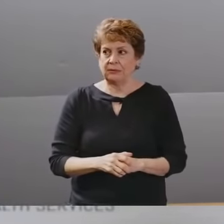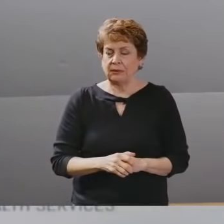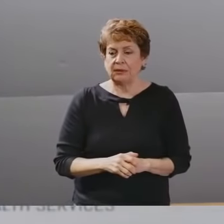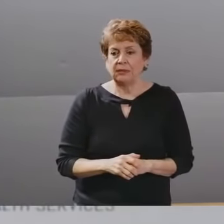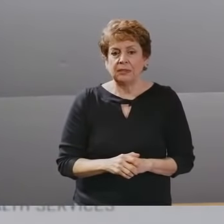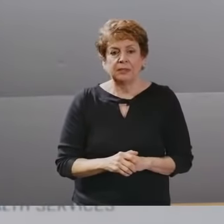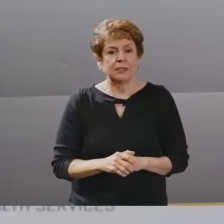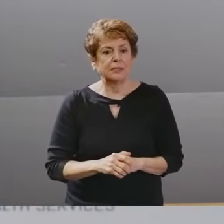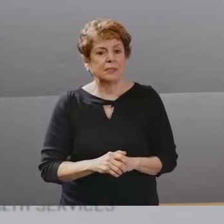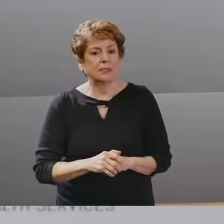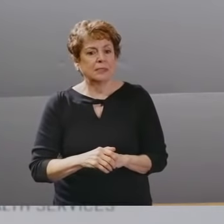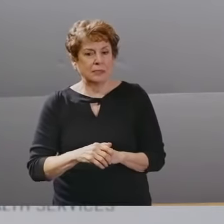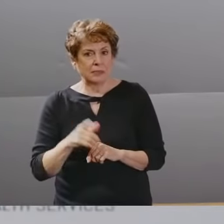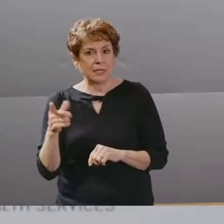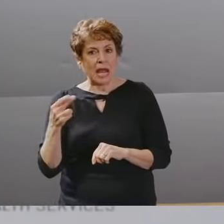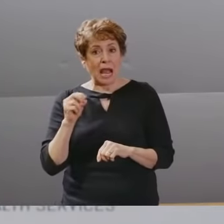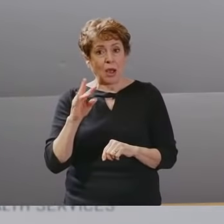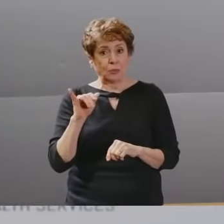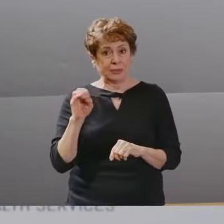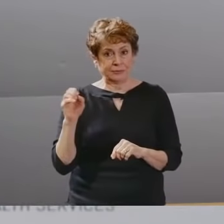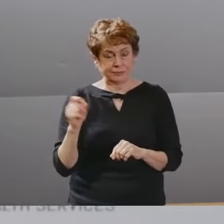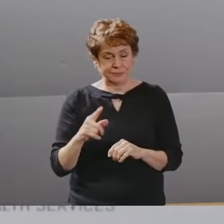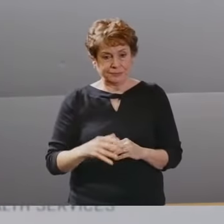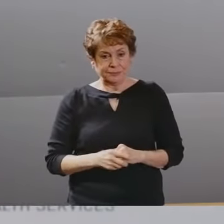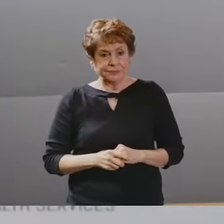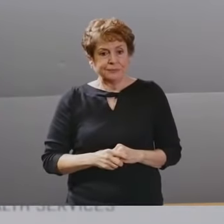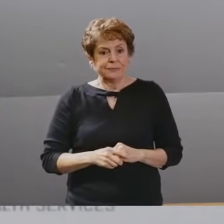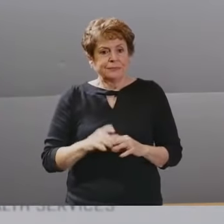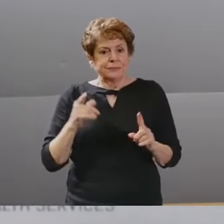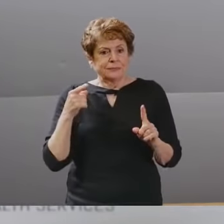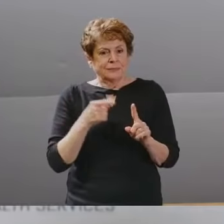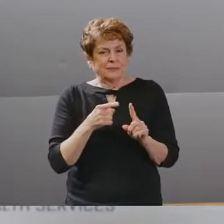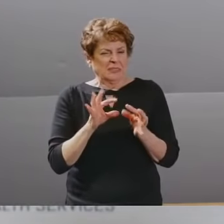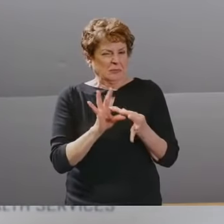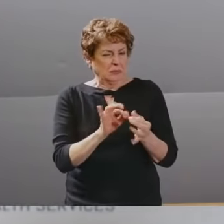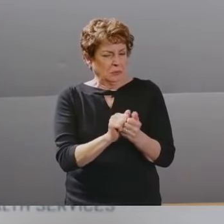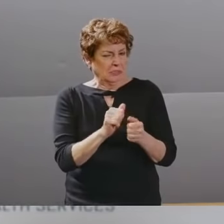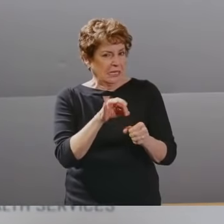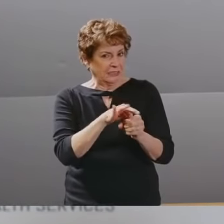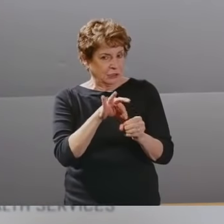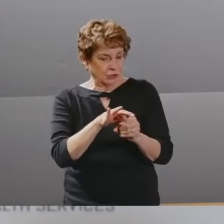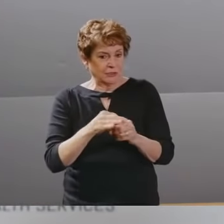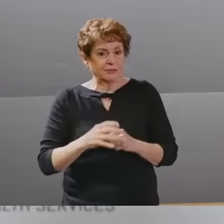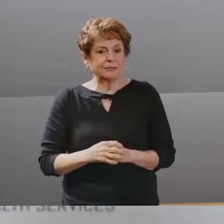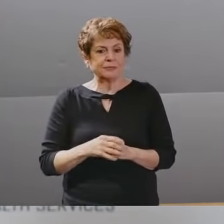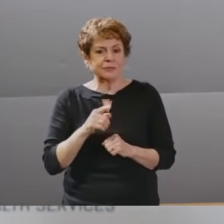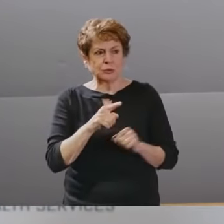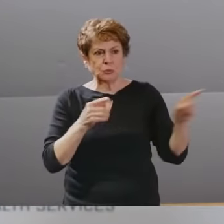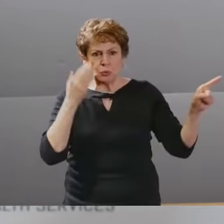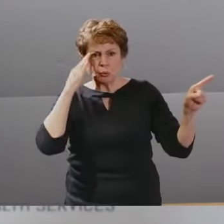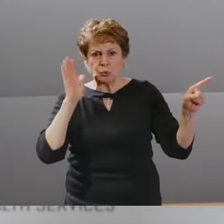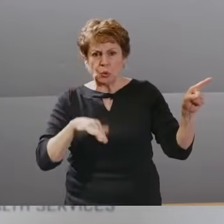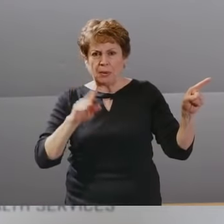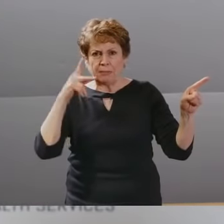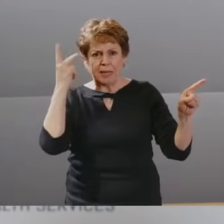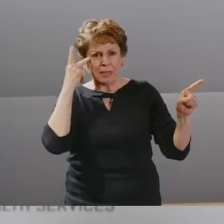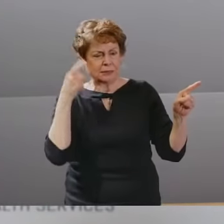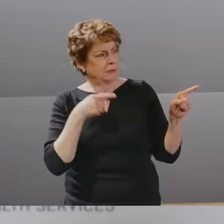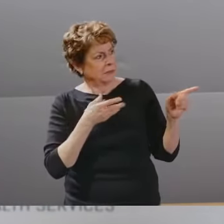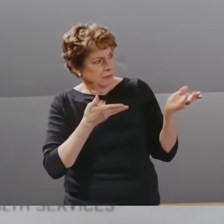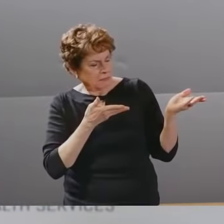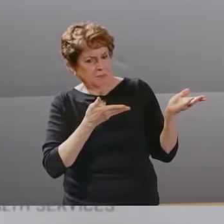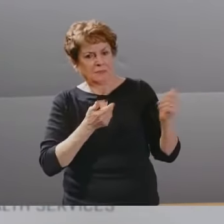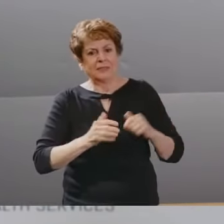Governor. Let me come back to the election for a bit. You're no stranger to politics. Have you seen any